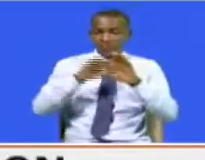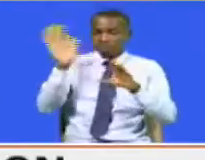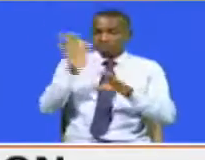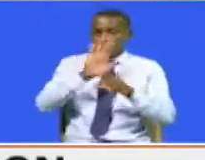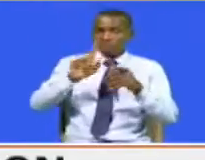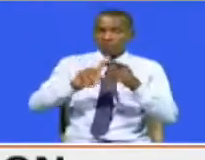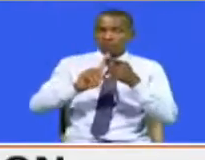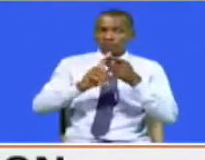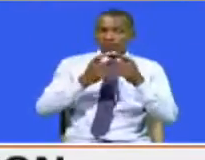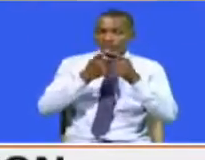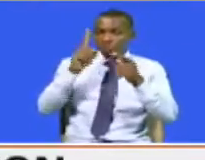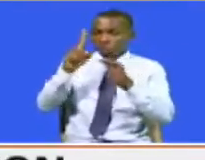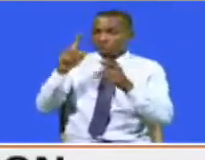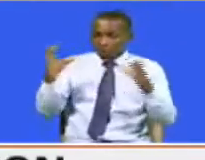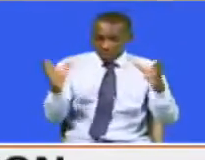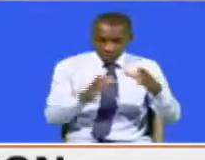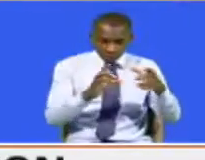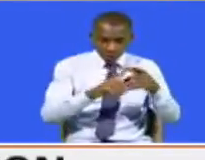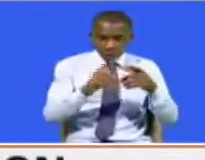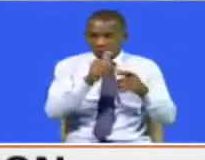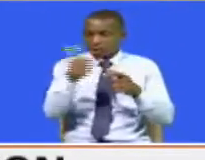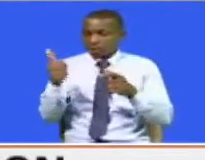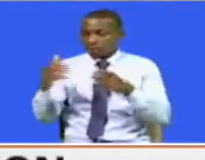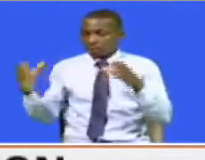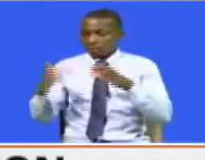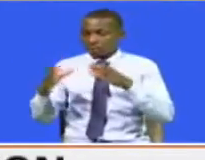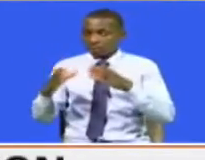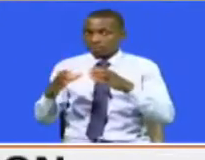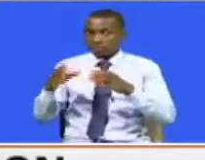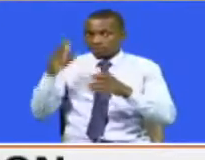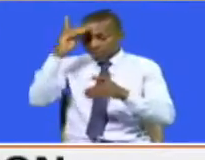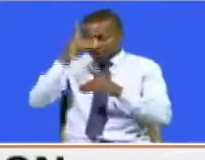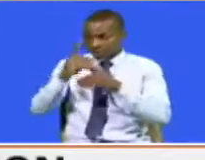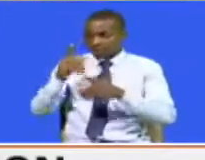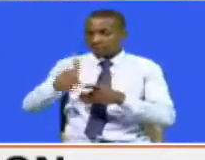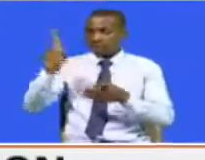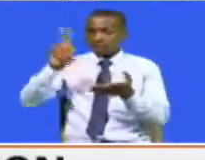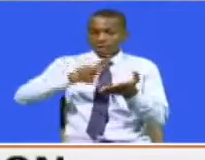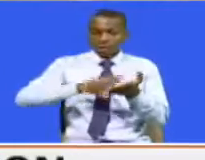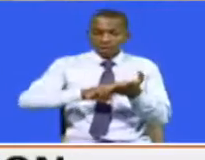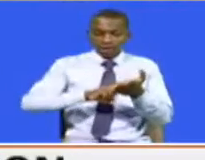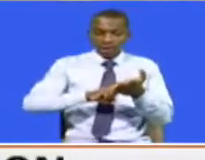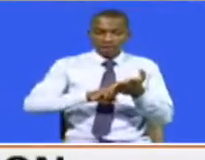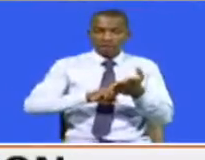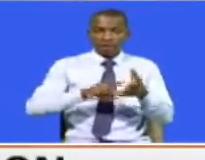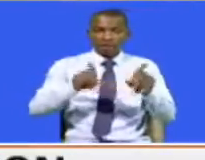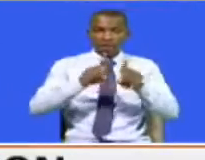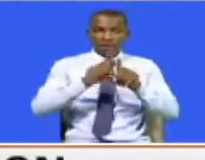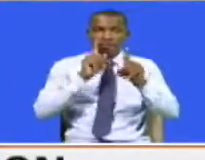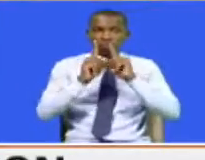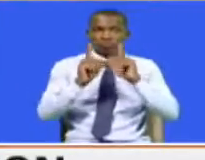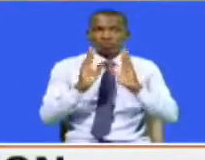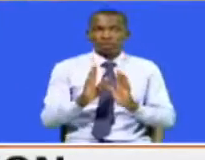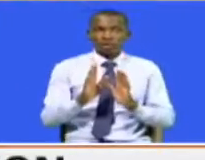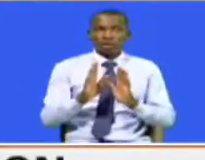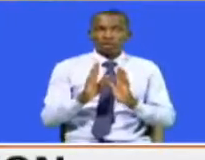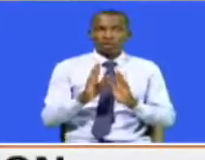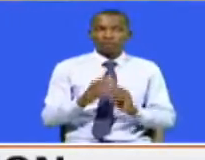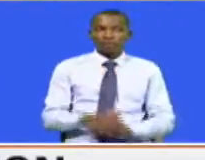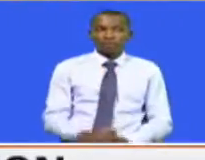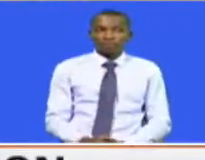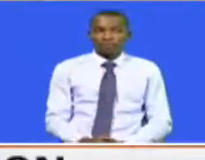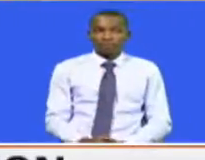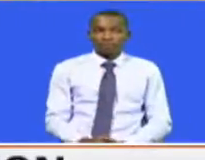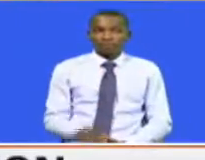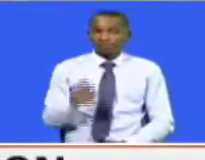another party. He has decided that he is the court, he is the registrar, and he is the speaker. It totally lacks any shred